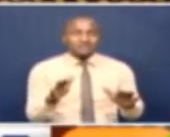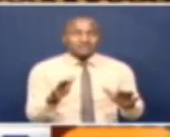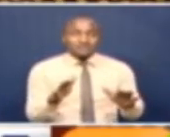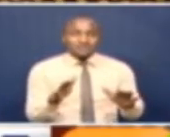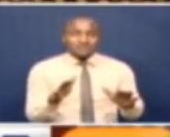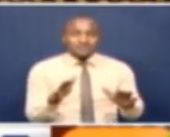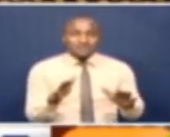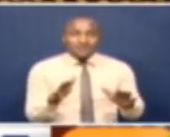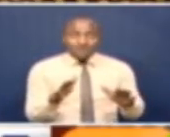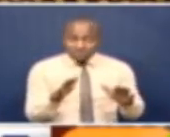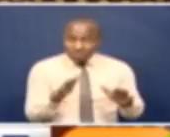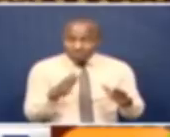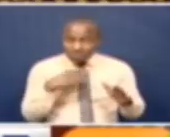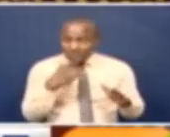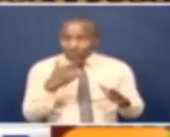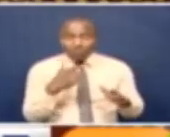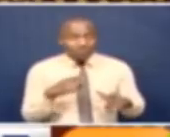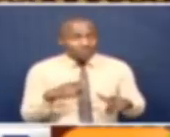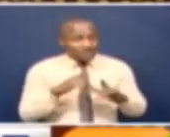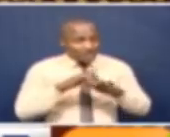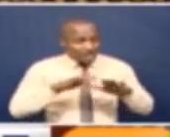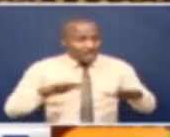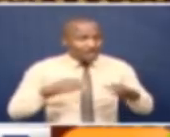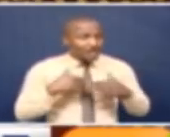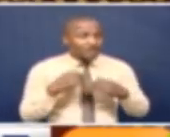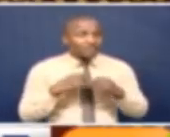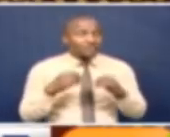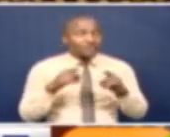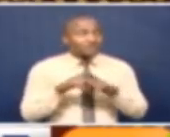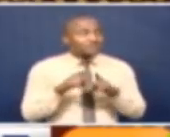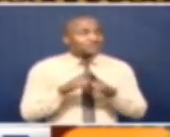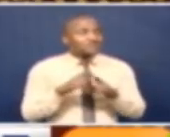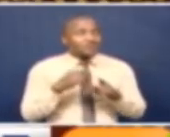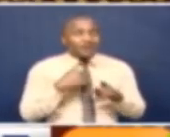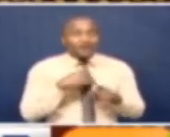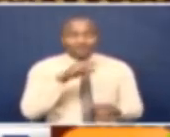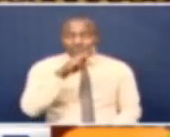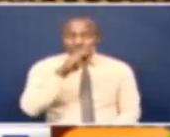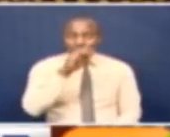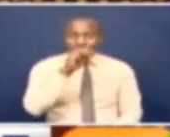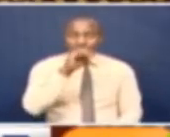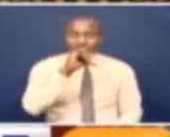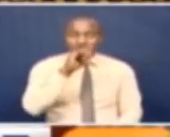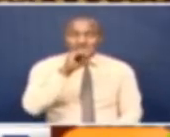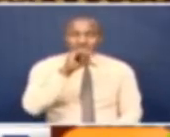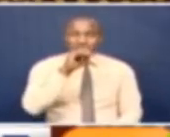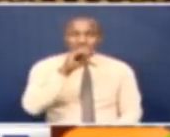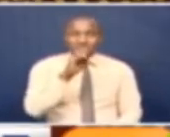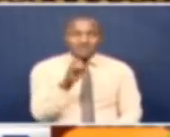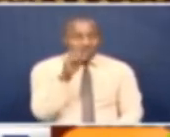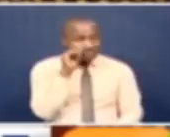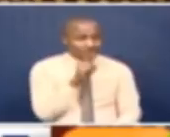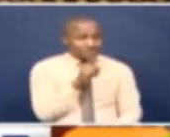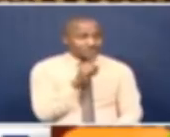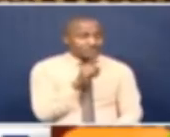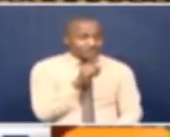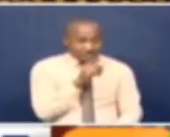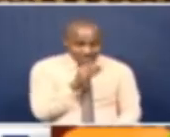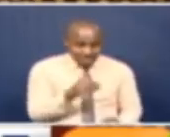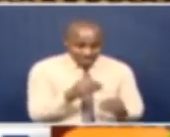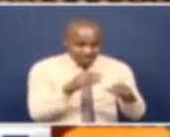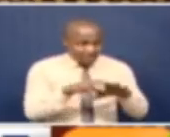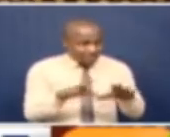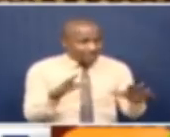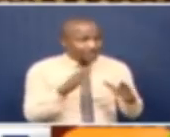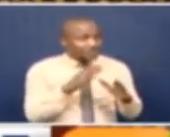on public land, the squatters on public land like what we had in Waitiki in Mombasa. Waitiki was given market